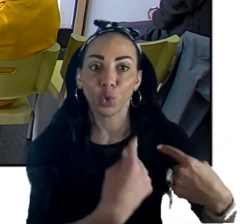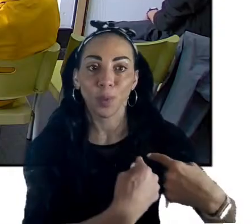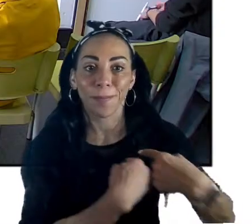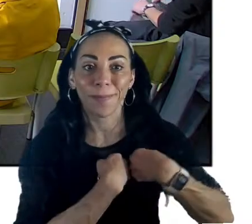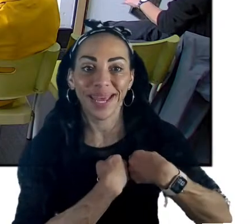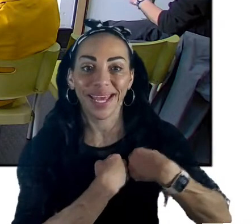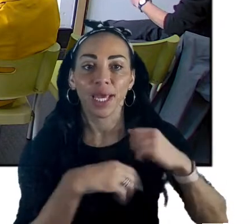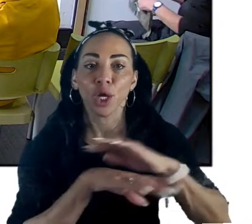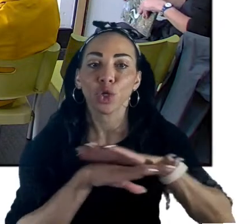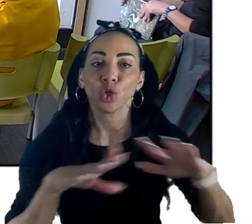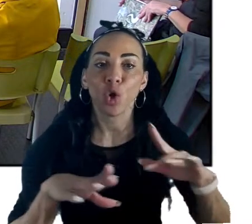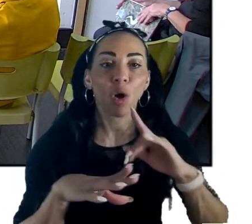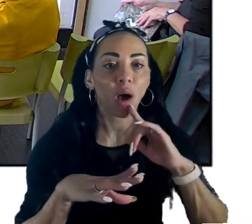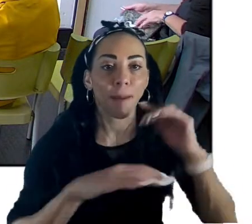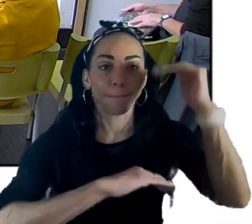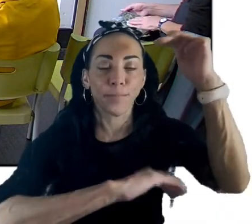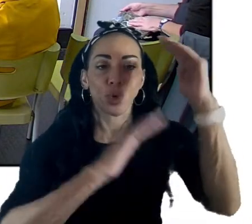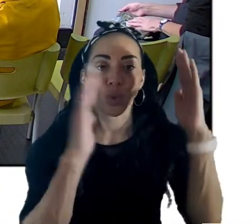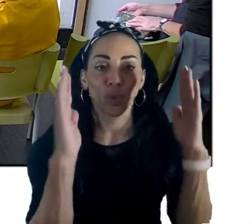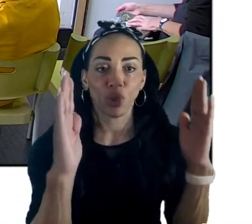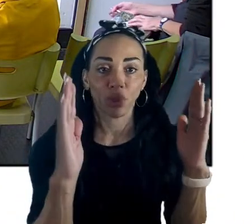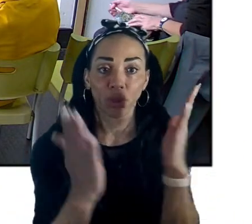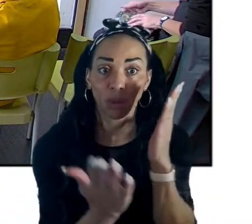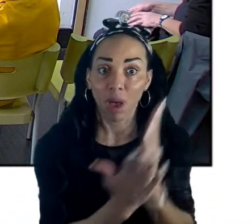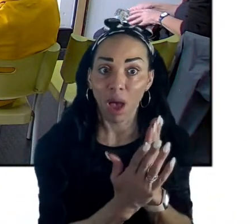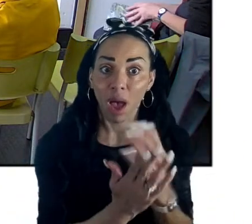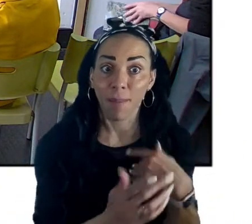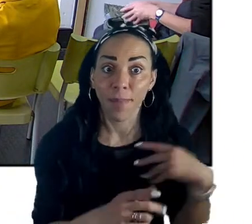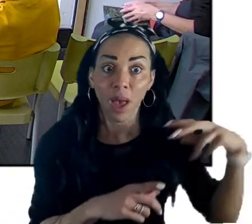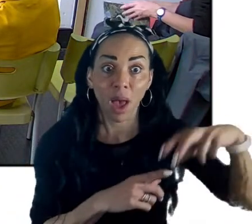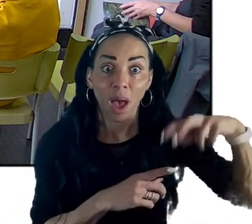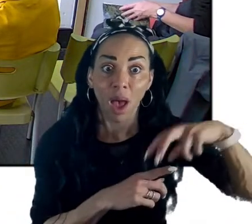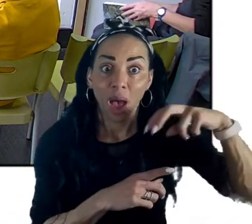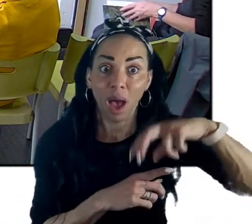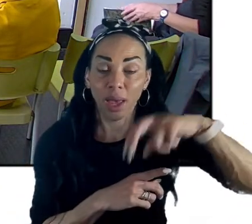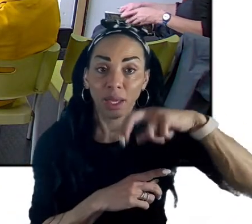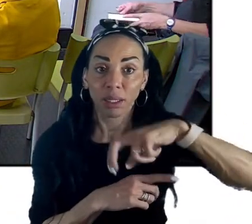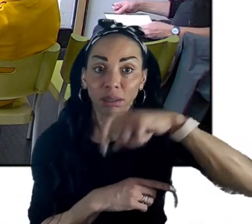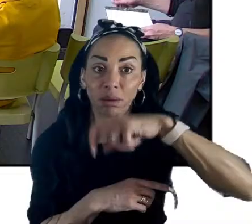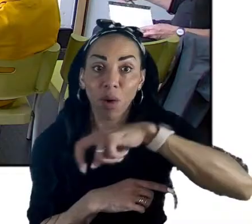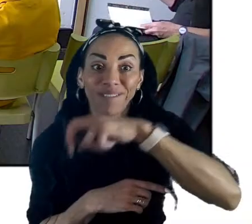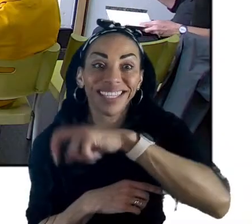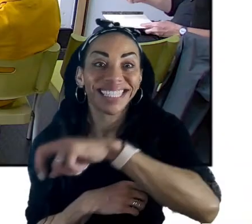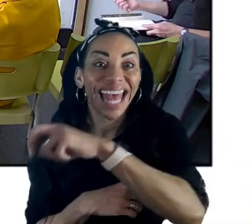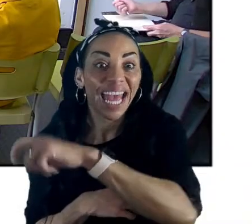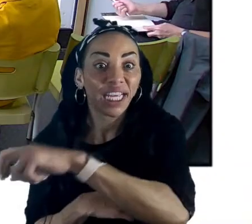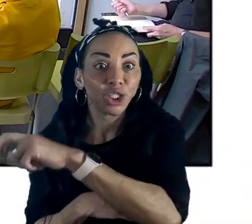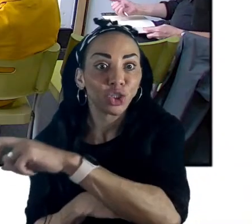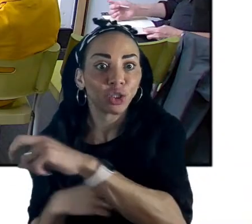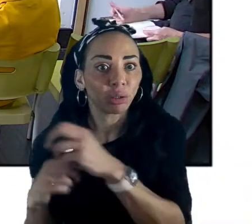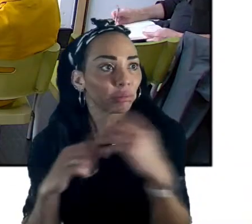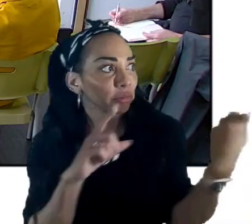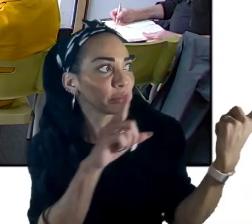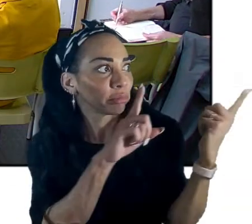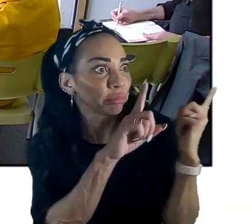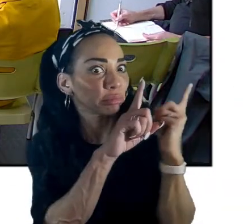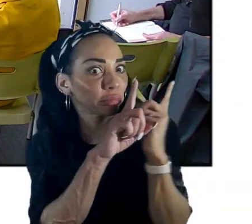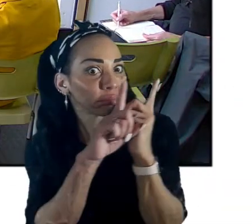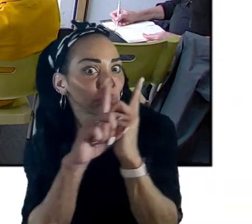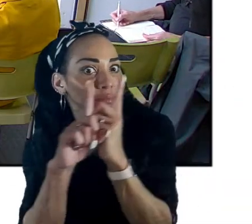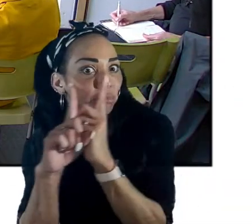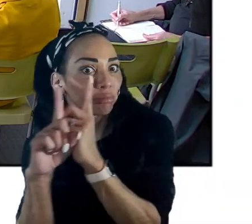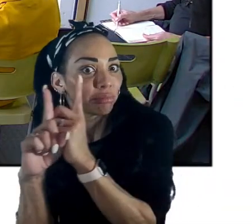people have actually, literally, I've walked off stage and they follow me into the dressing room to tell me their story. So it can be quite